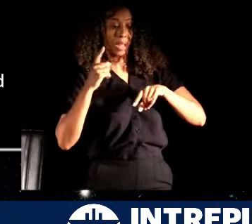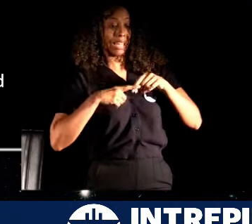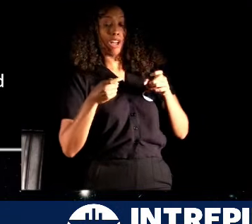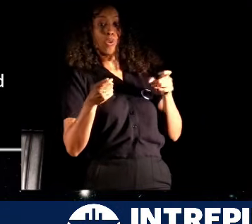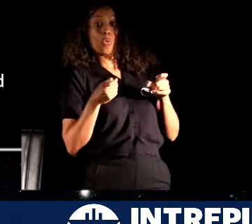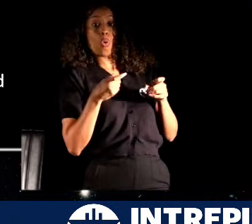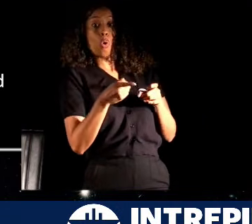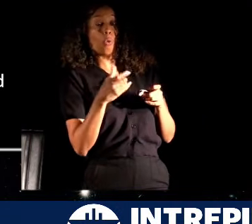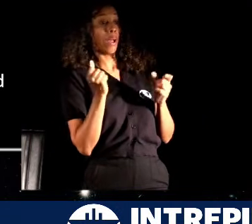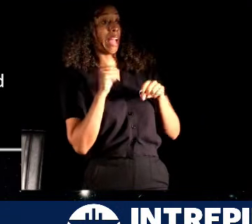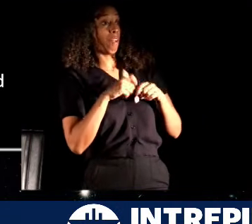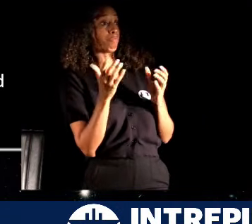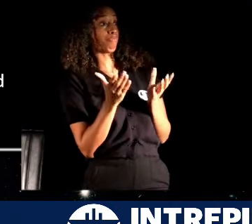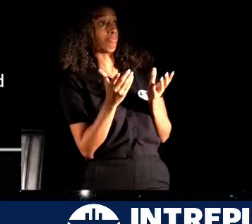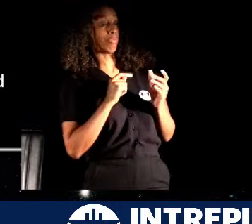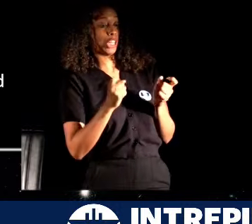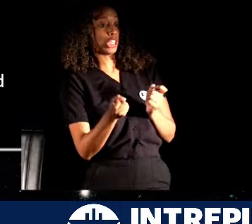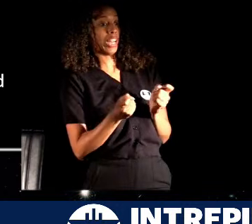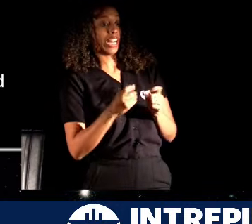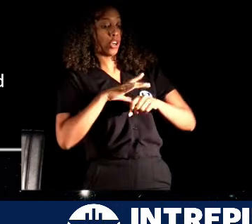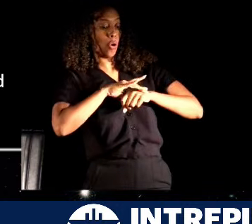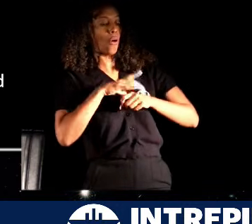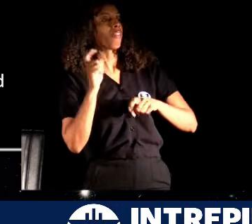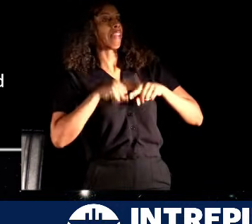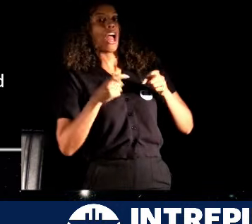it, and we can't do anything here from Earth.